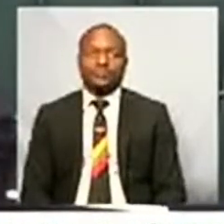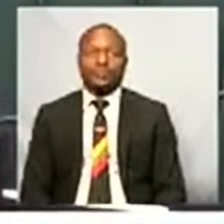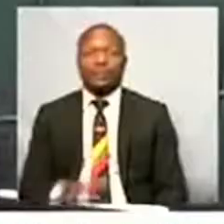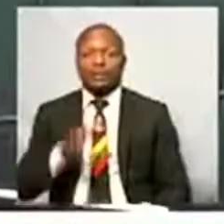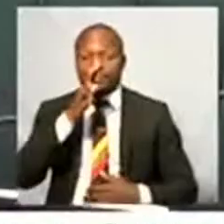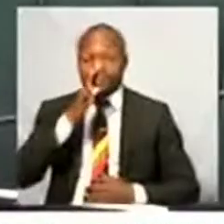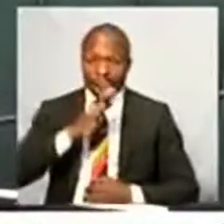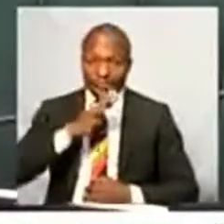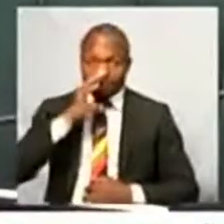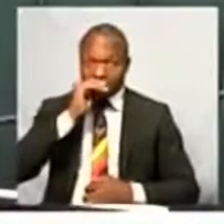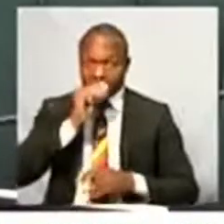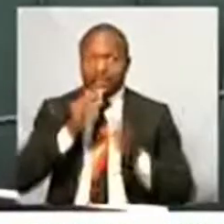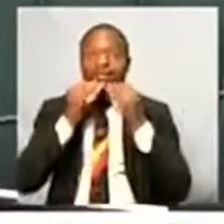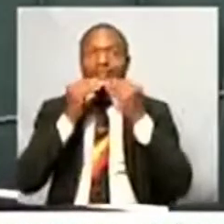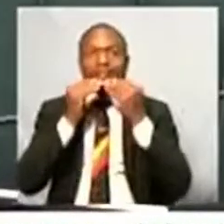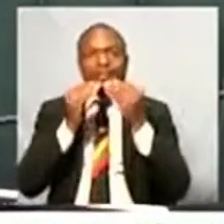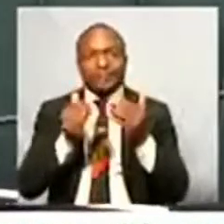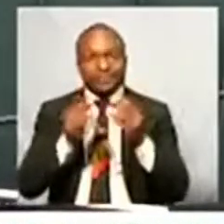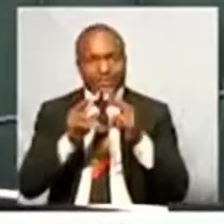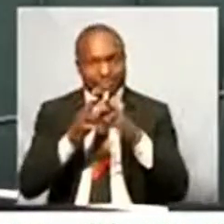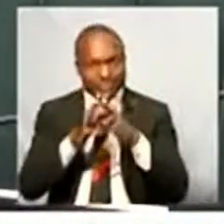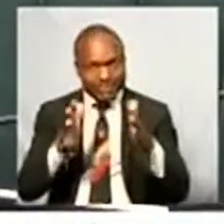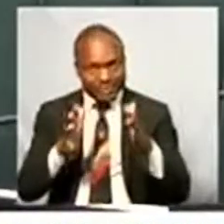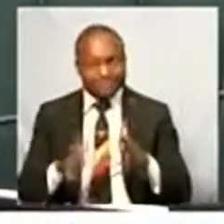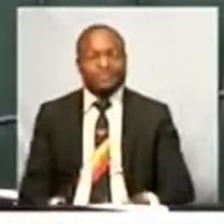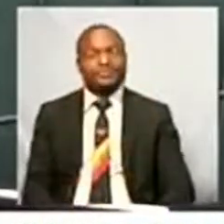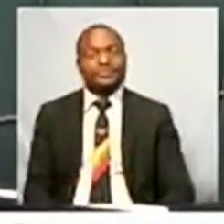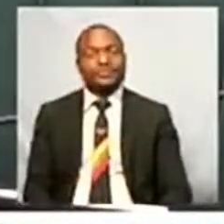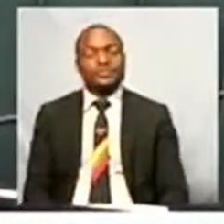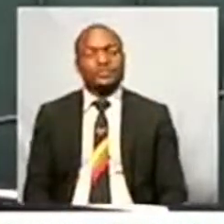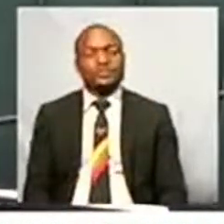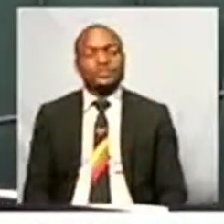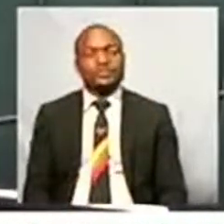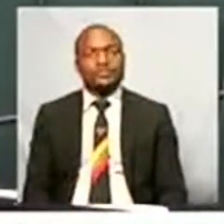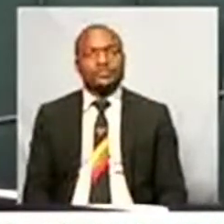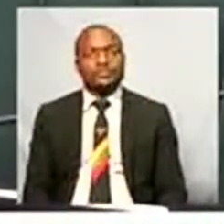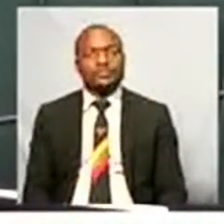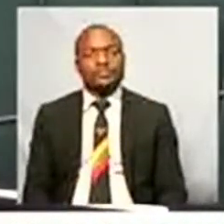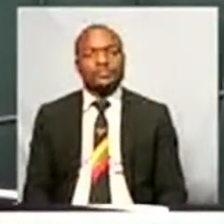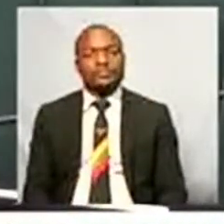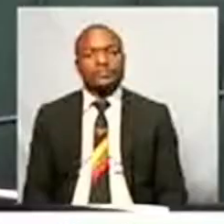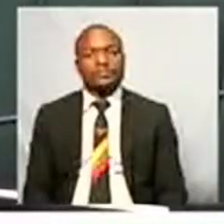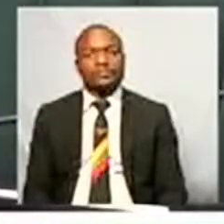Madam Speaker, thank you very much. And